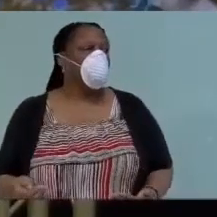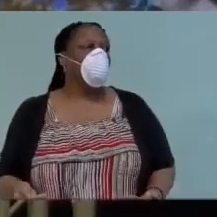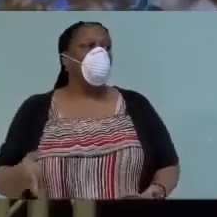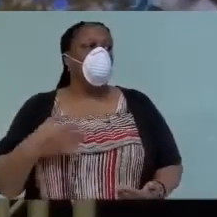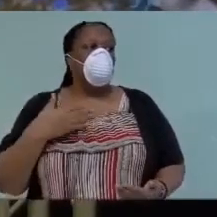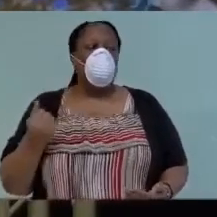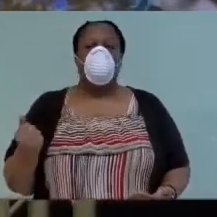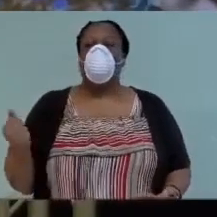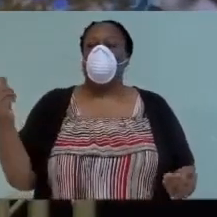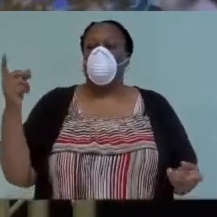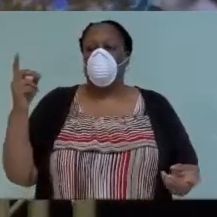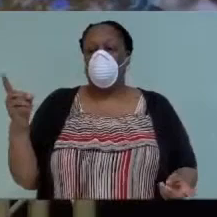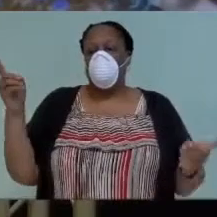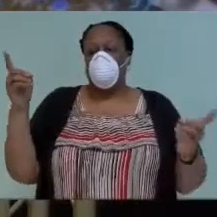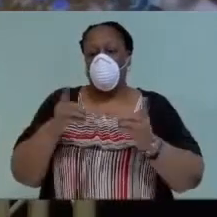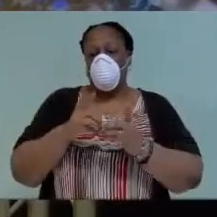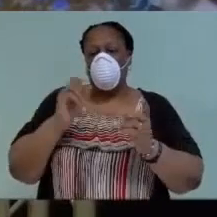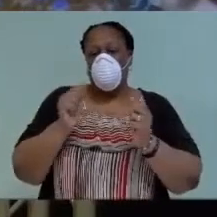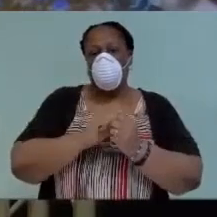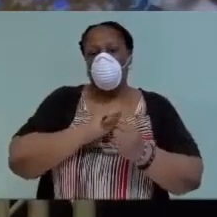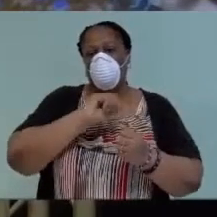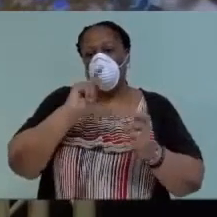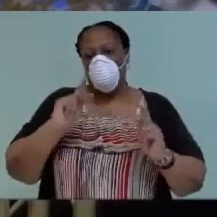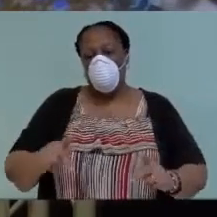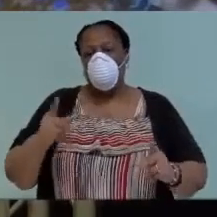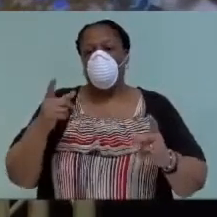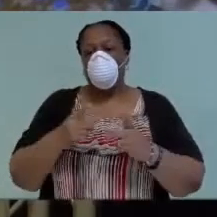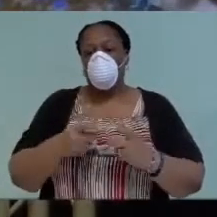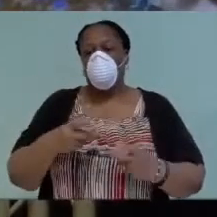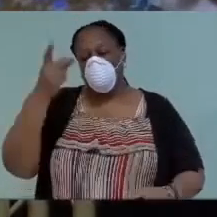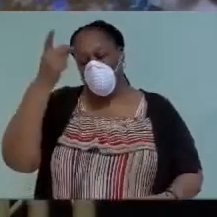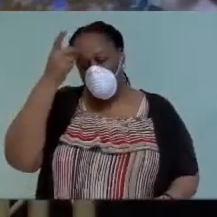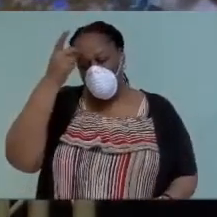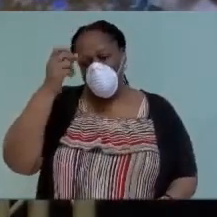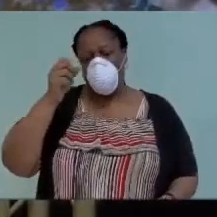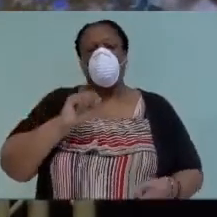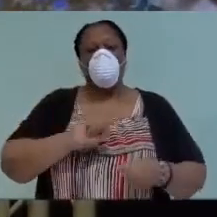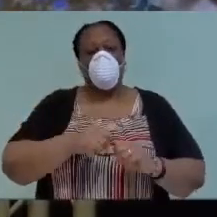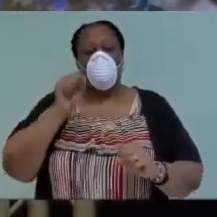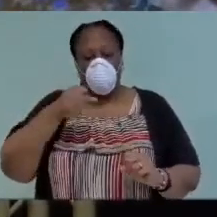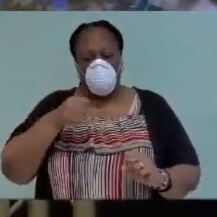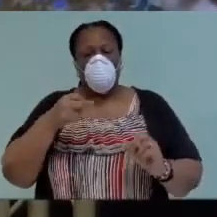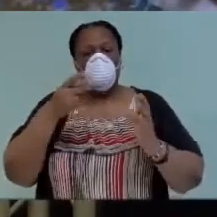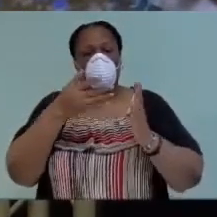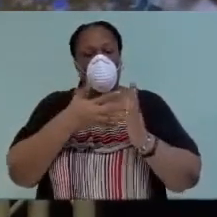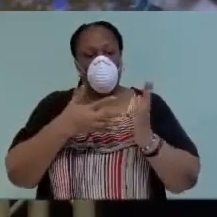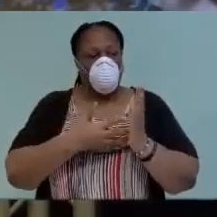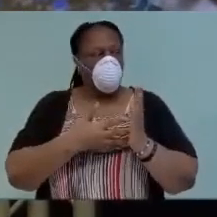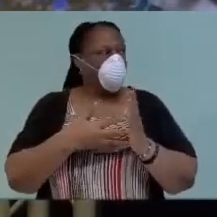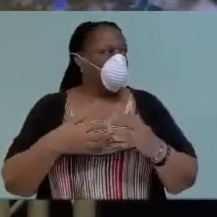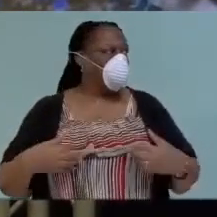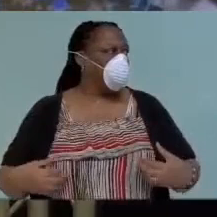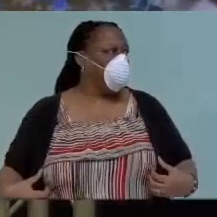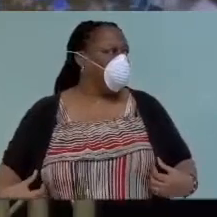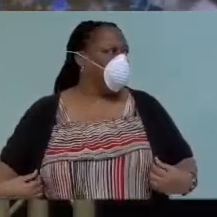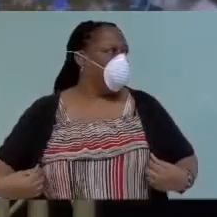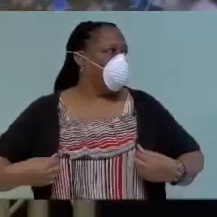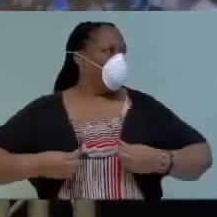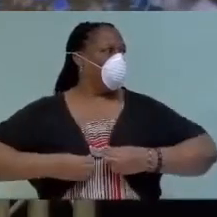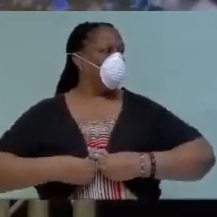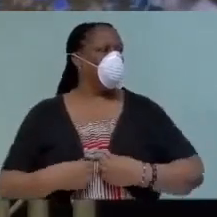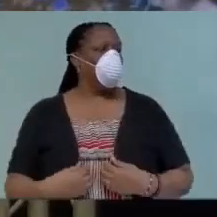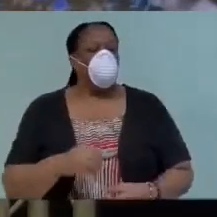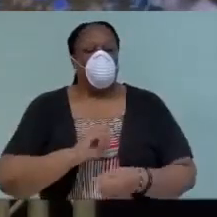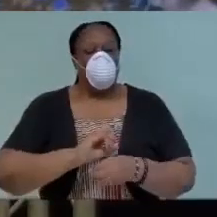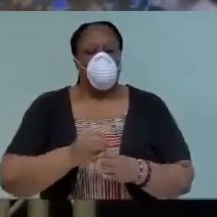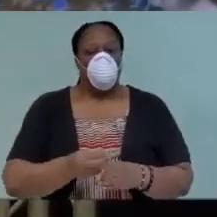confirmed case. And this is to protect the health workers and reduce the risk of nosocomial transmission, that is transmission within the